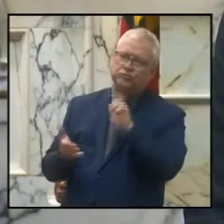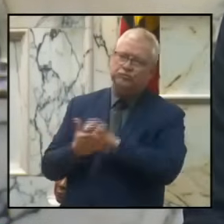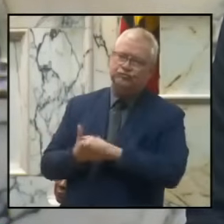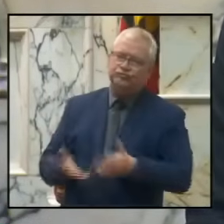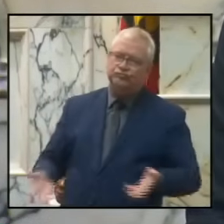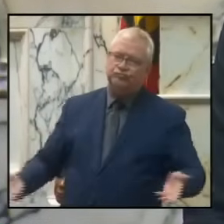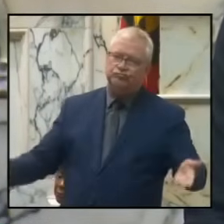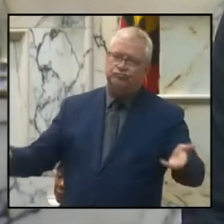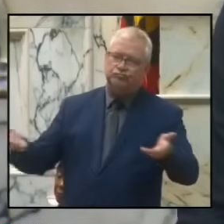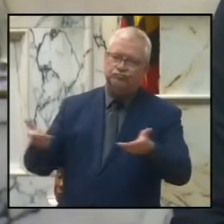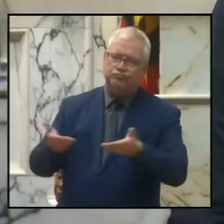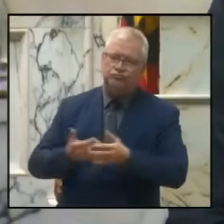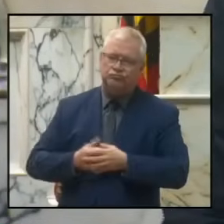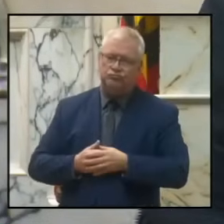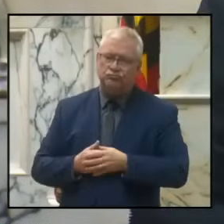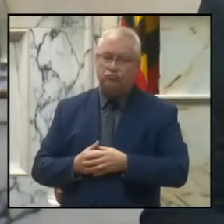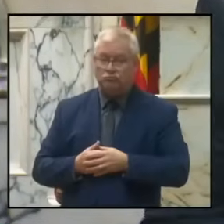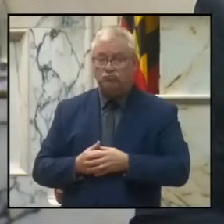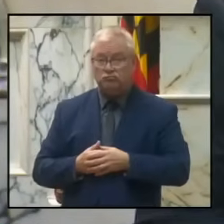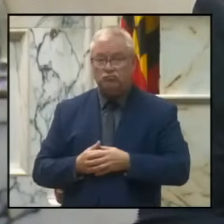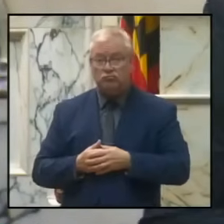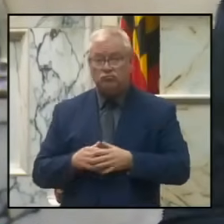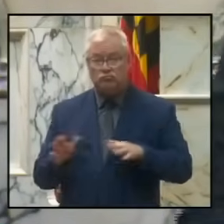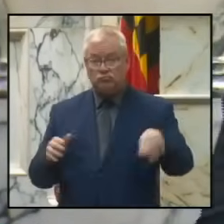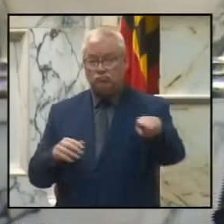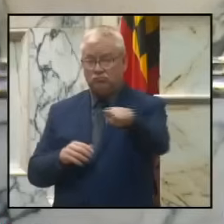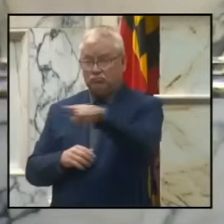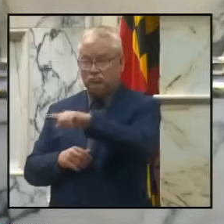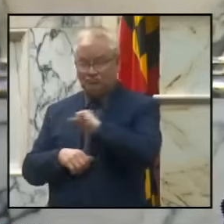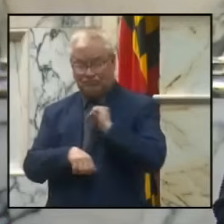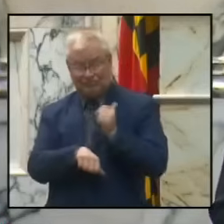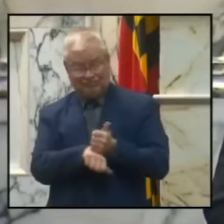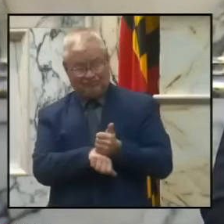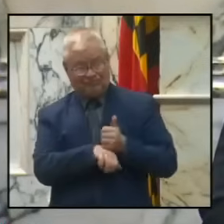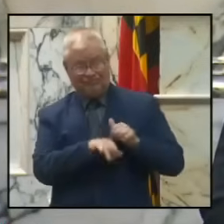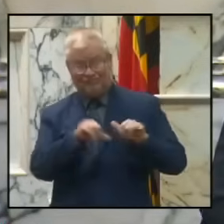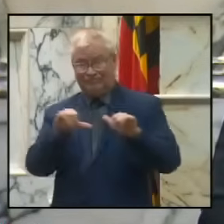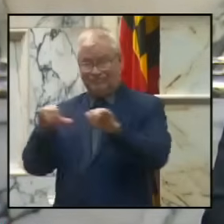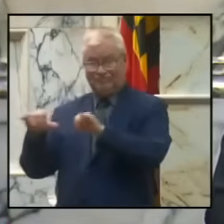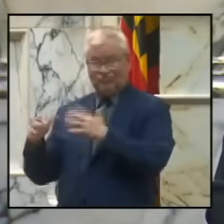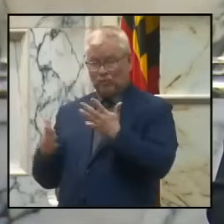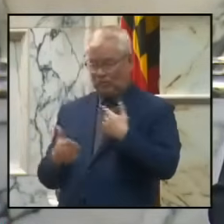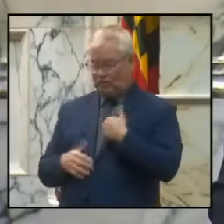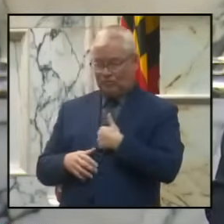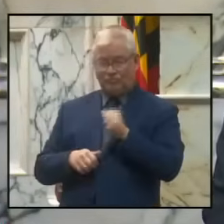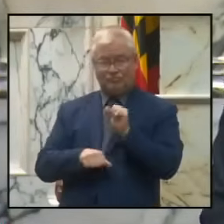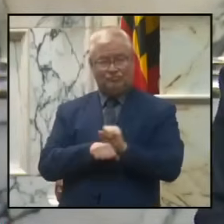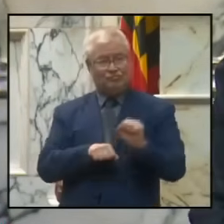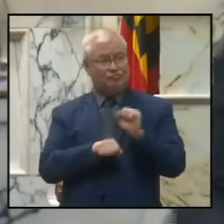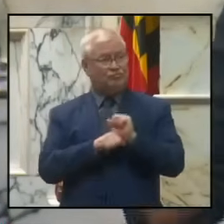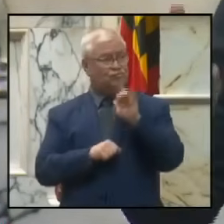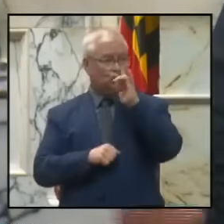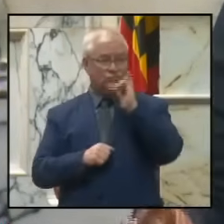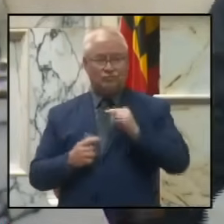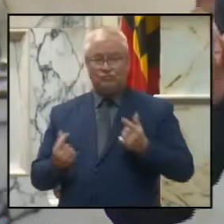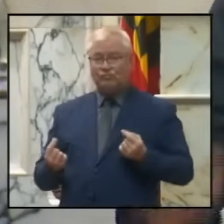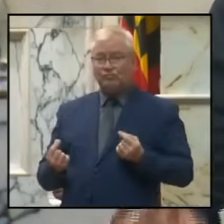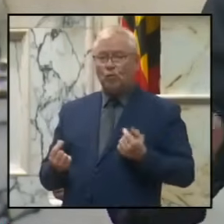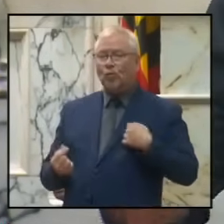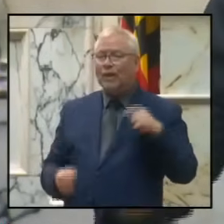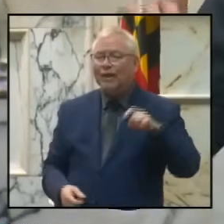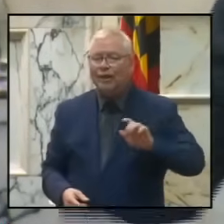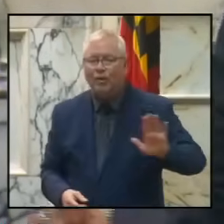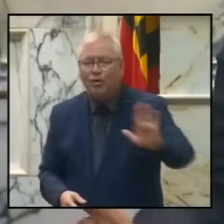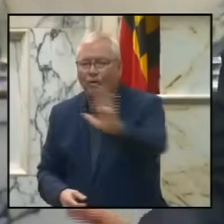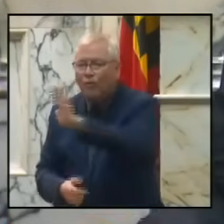They set the standard for what our work must look like. And we are going to need their help and the help of each